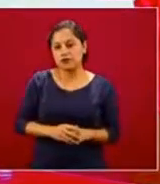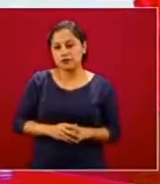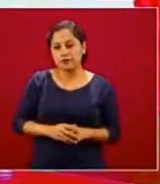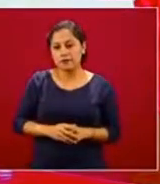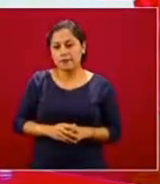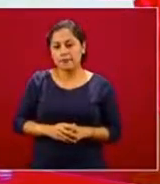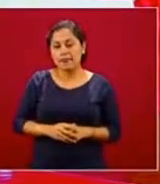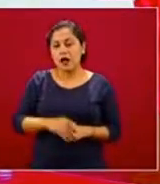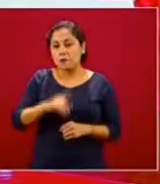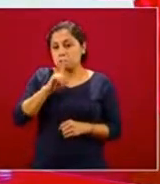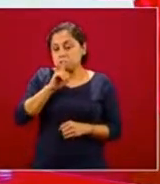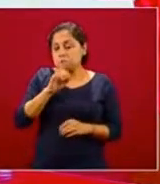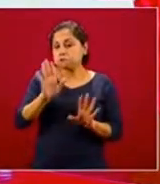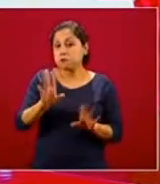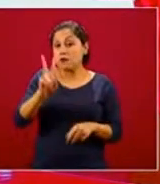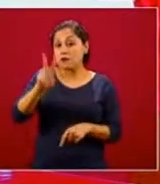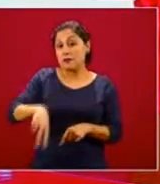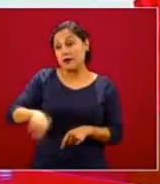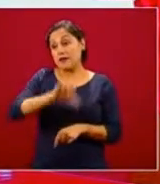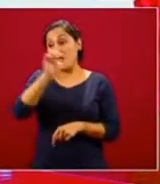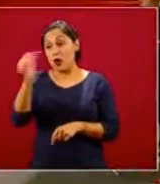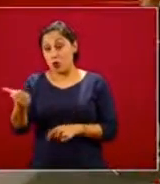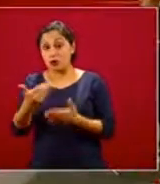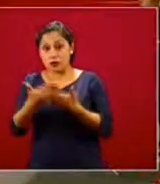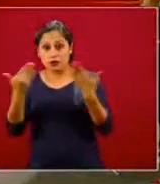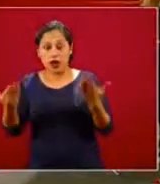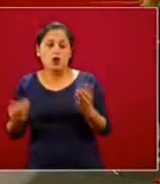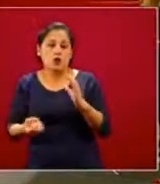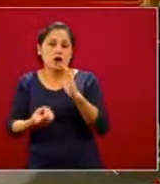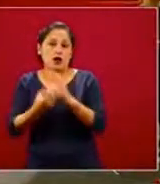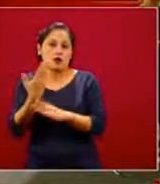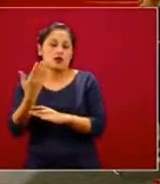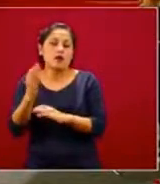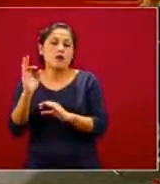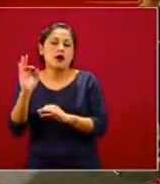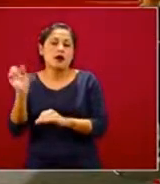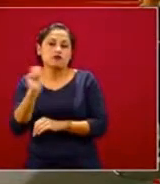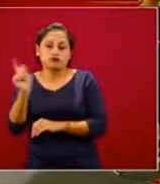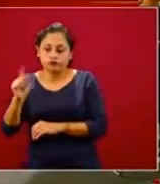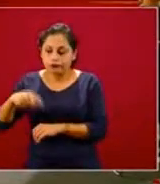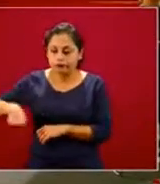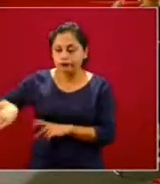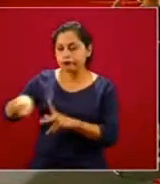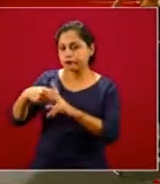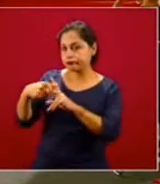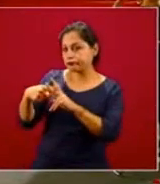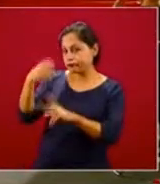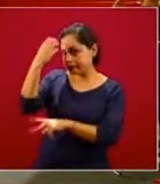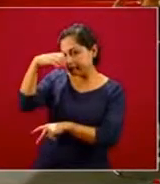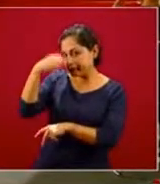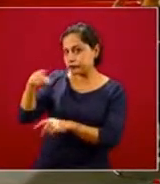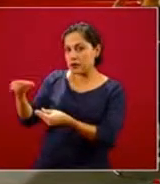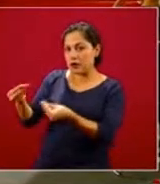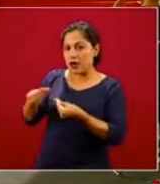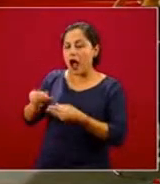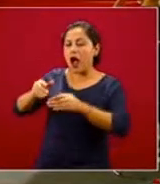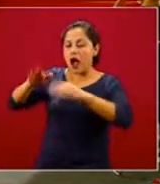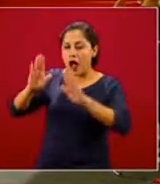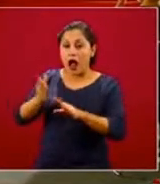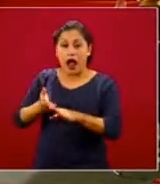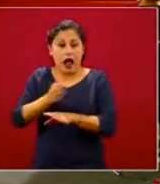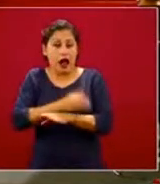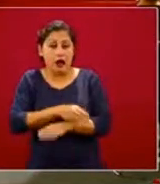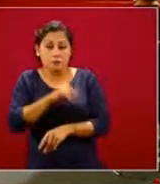was relatively simple, not so complicated, and not what we would do now with scientific